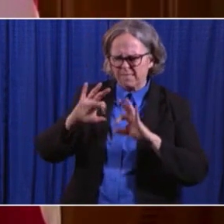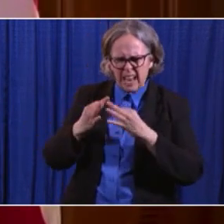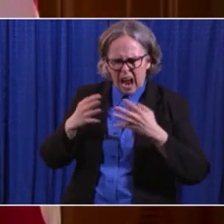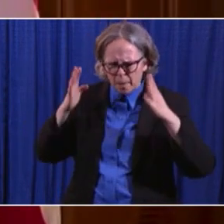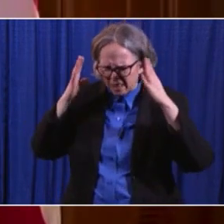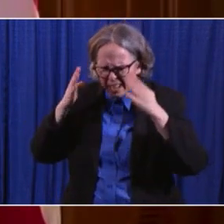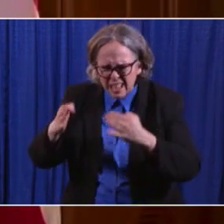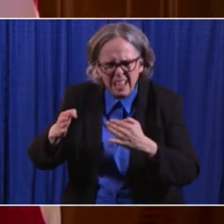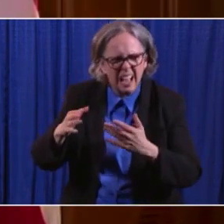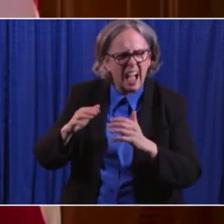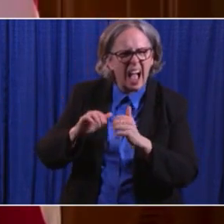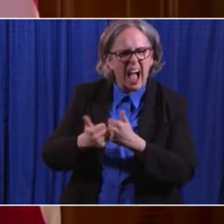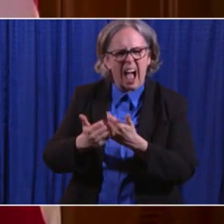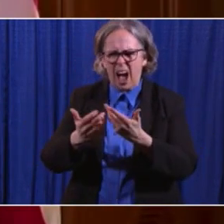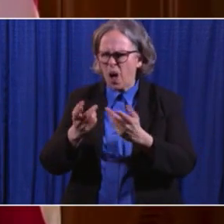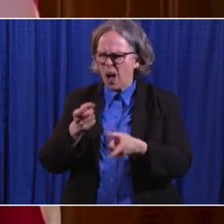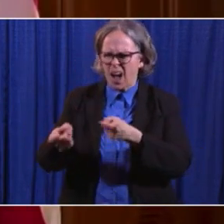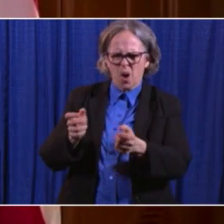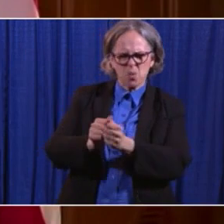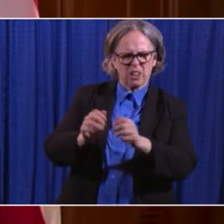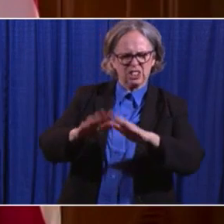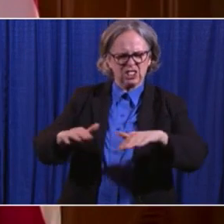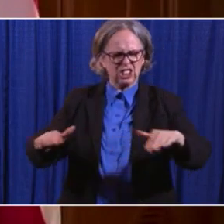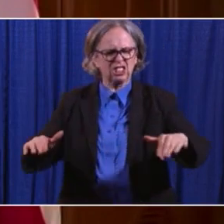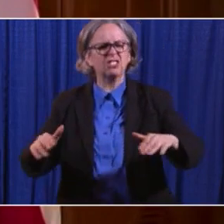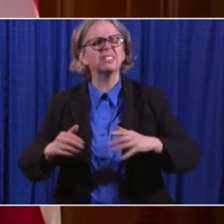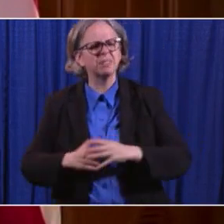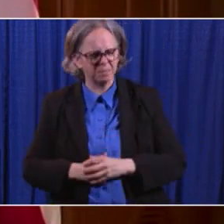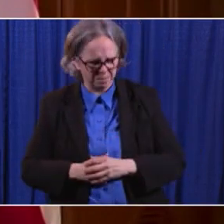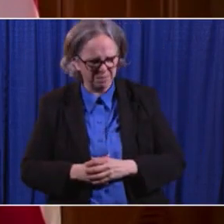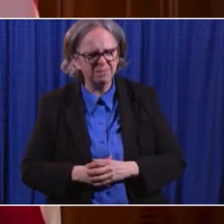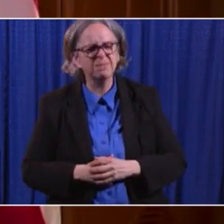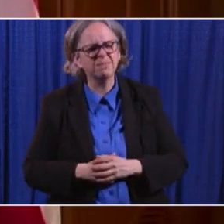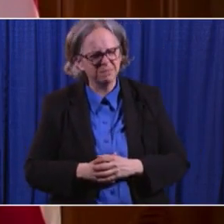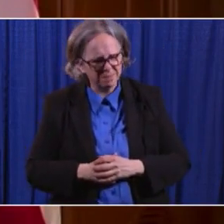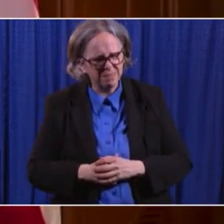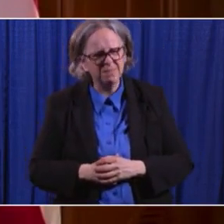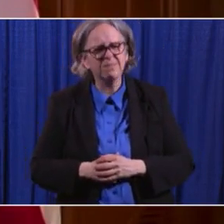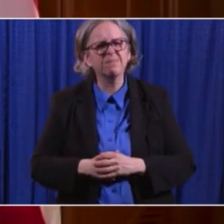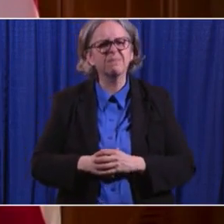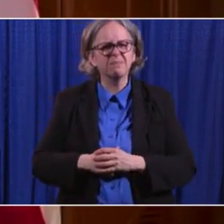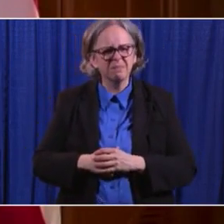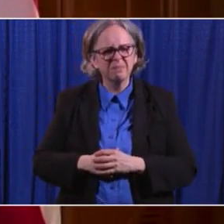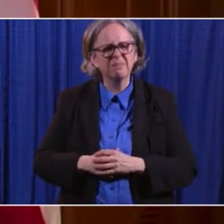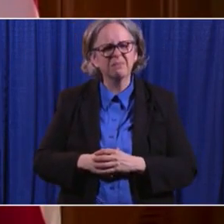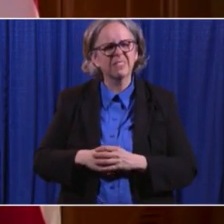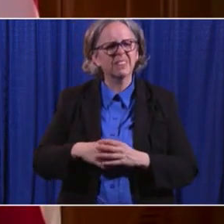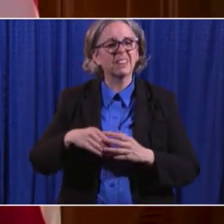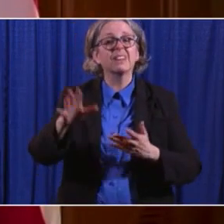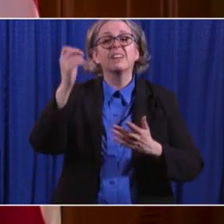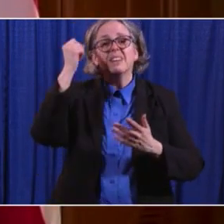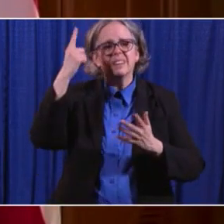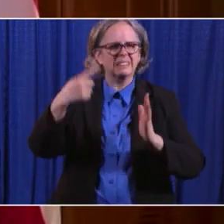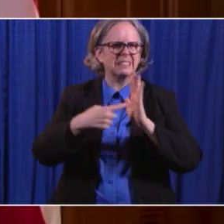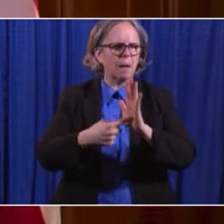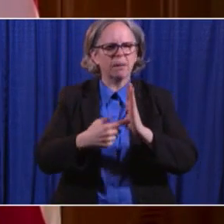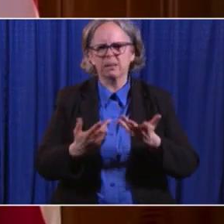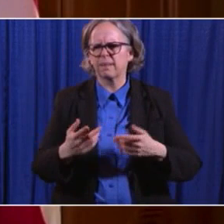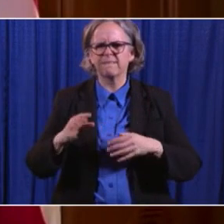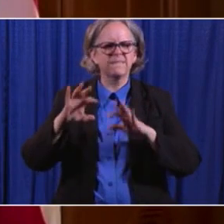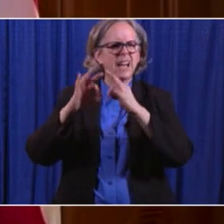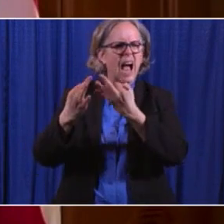extremely difficult. Often these families are served by a number of state and